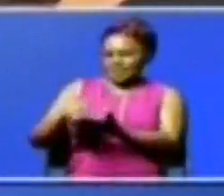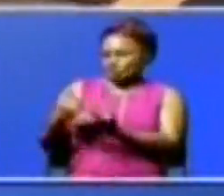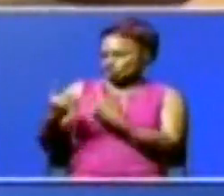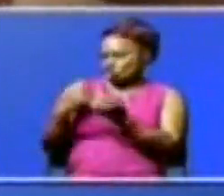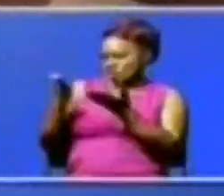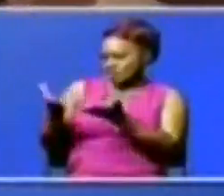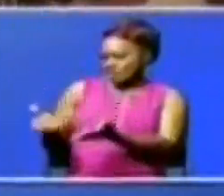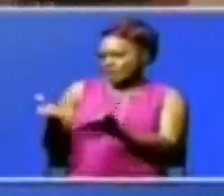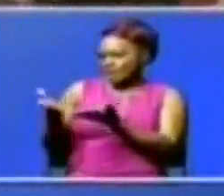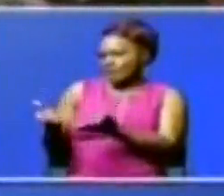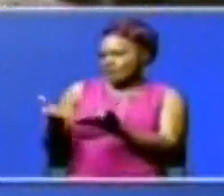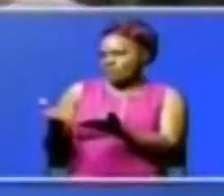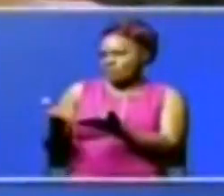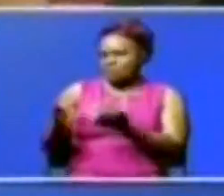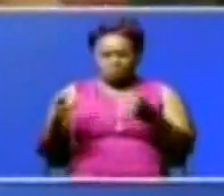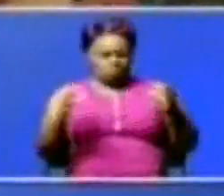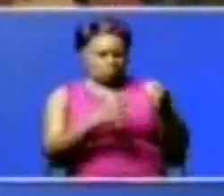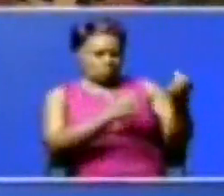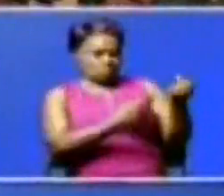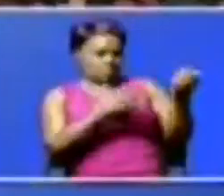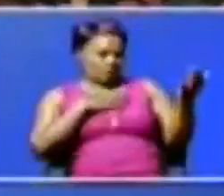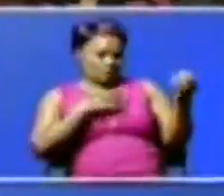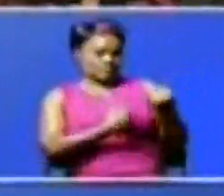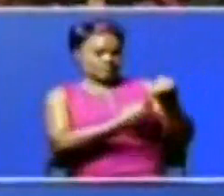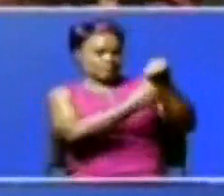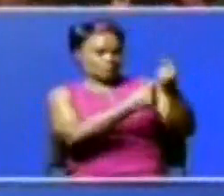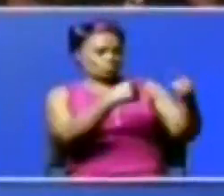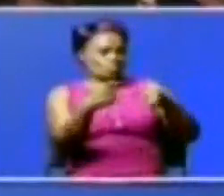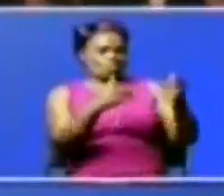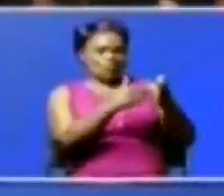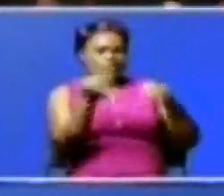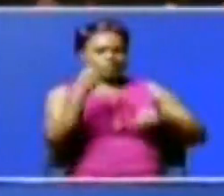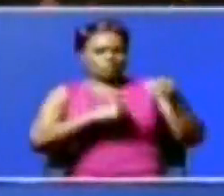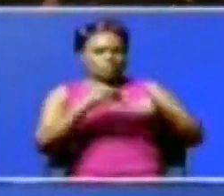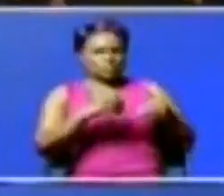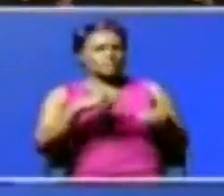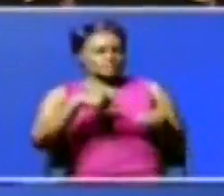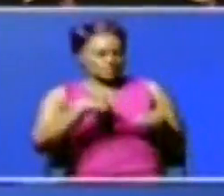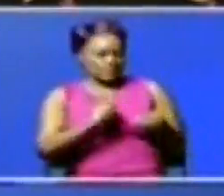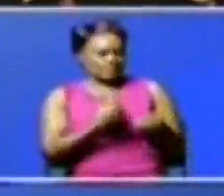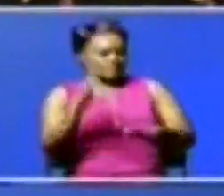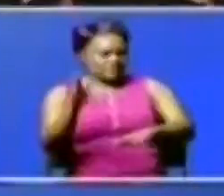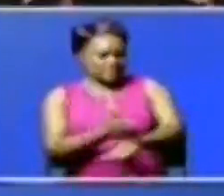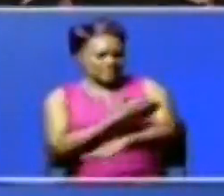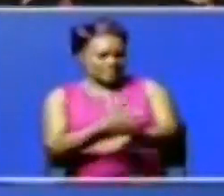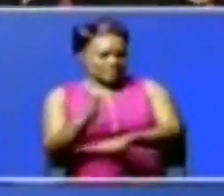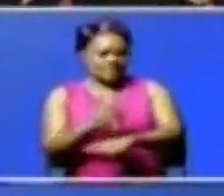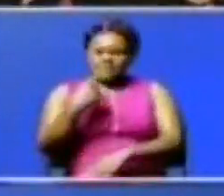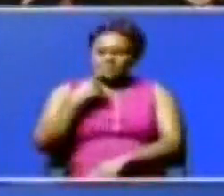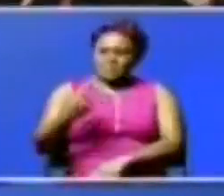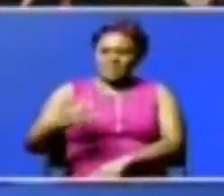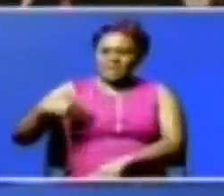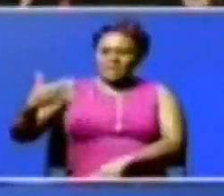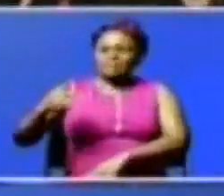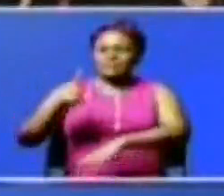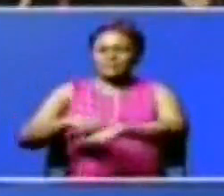speak, we as a party still support the war against corruption and impunity. It is something that we have been singing and saying all this